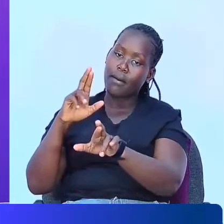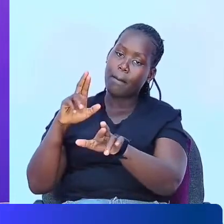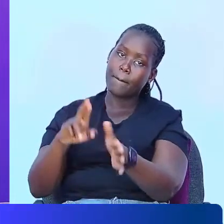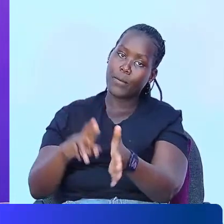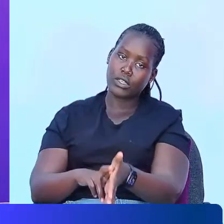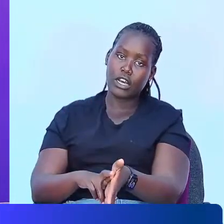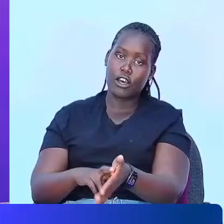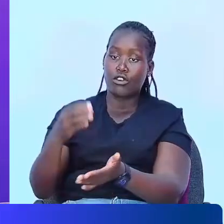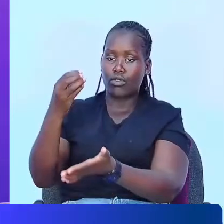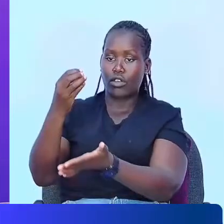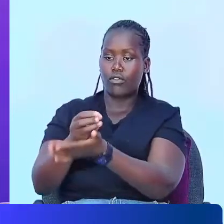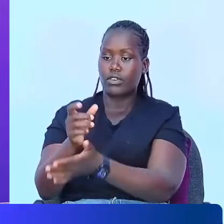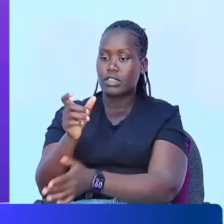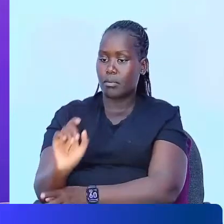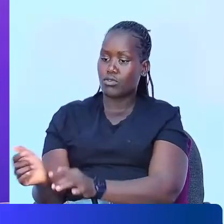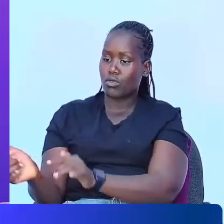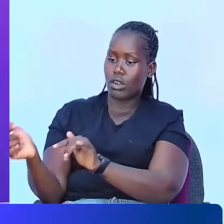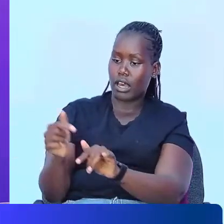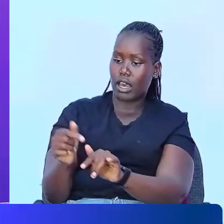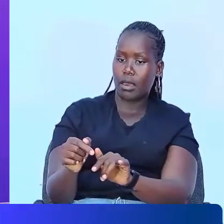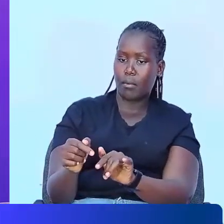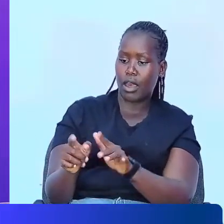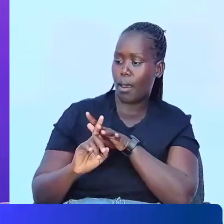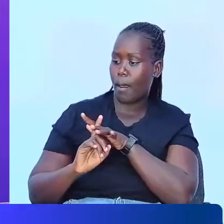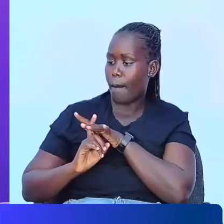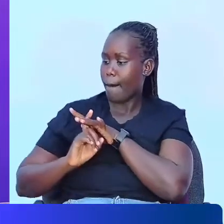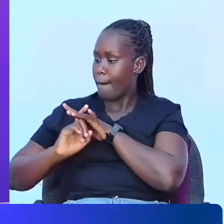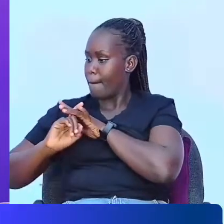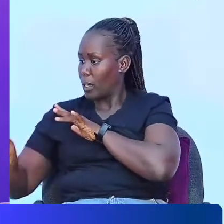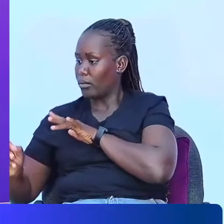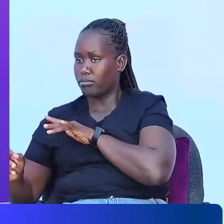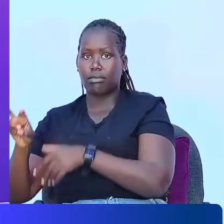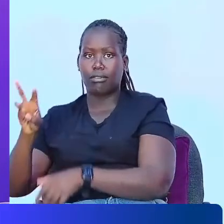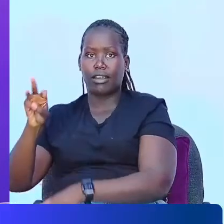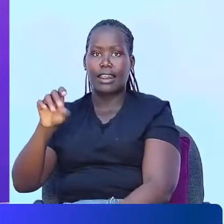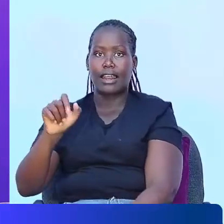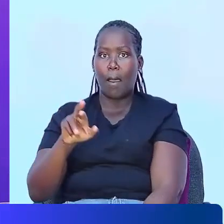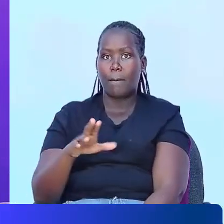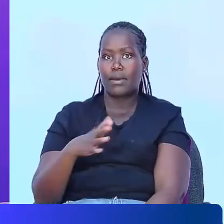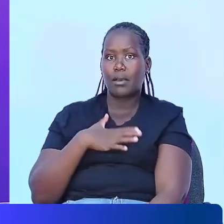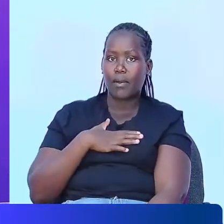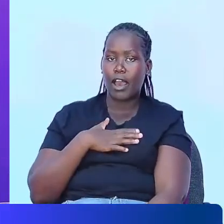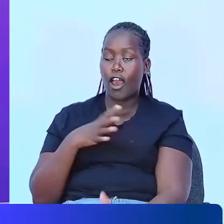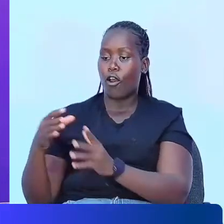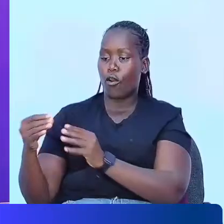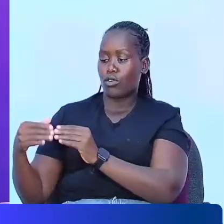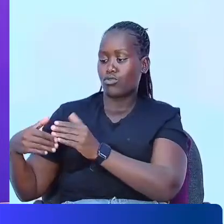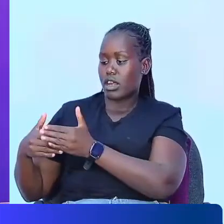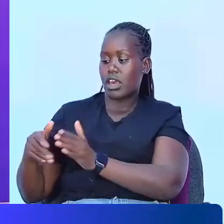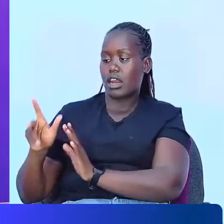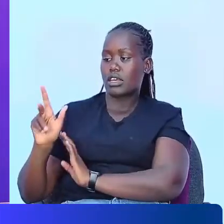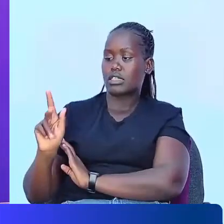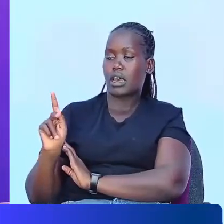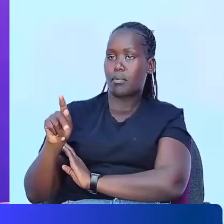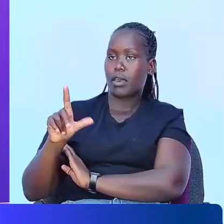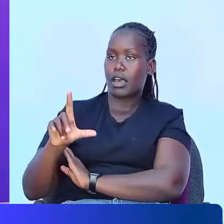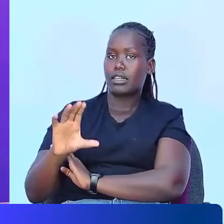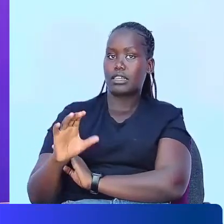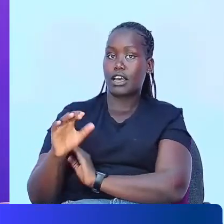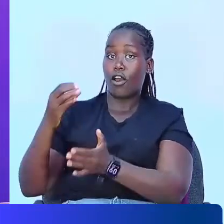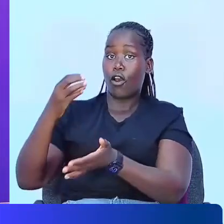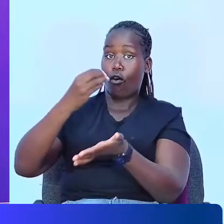guy came and disappeared with your meter claiming his Kenya Power. Go to the nearest Kenya Power office and report.